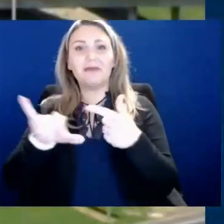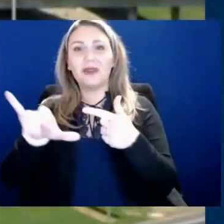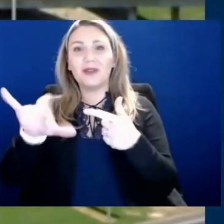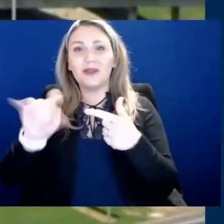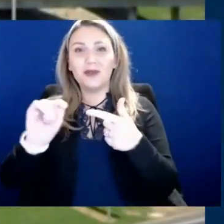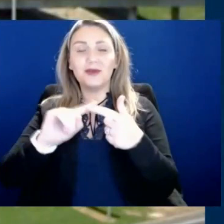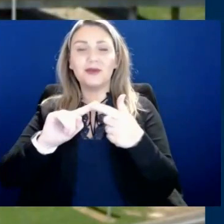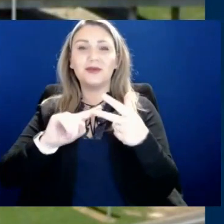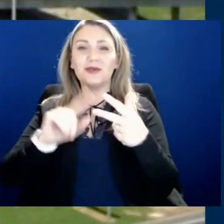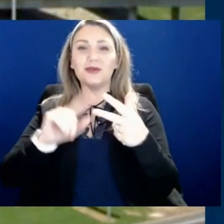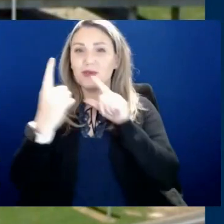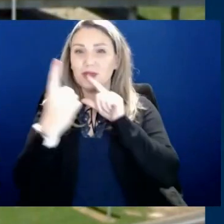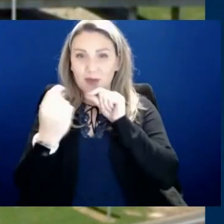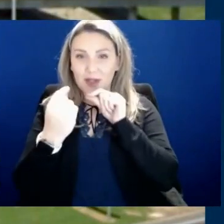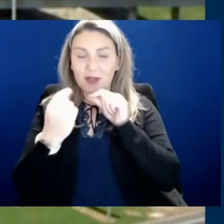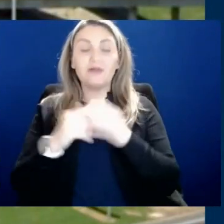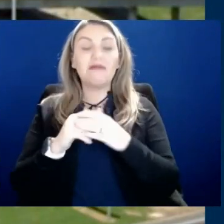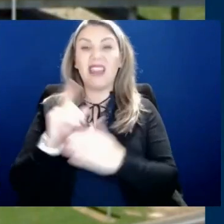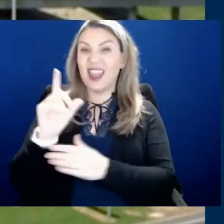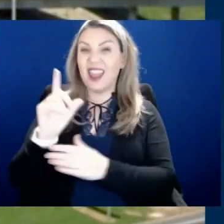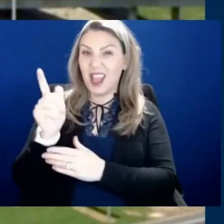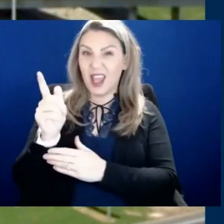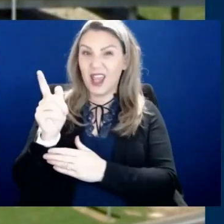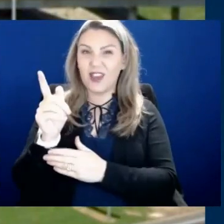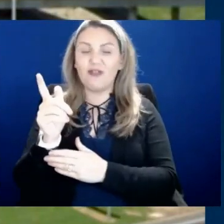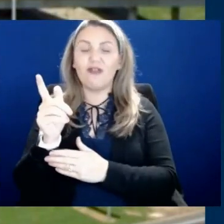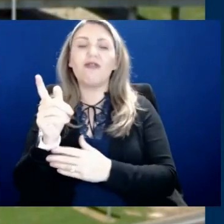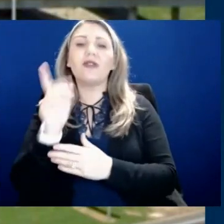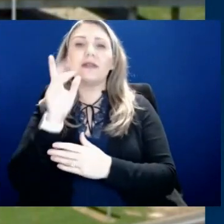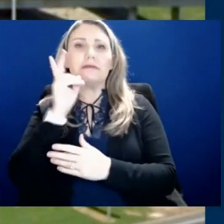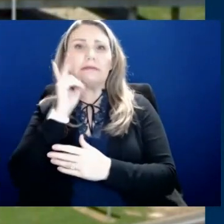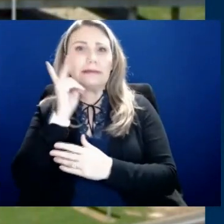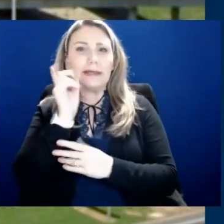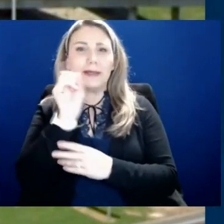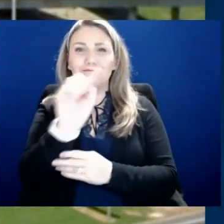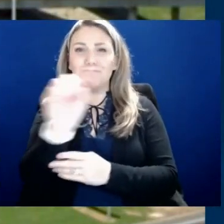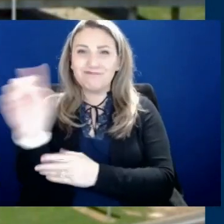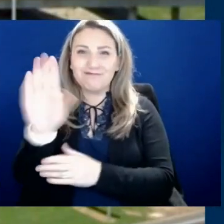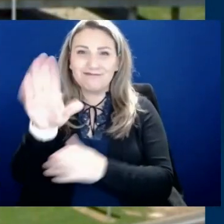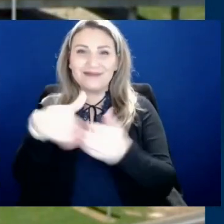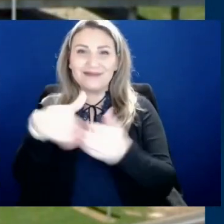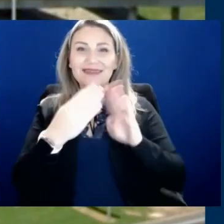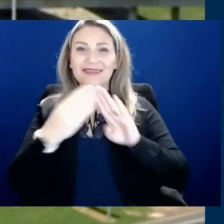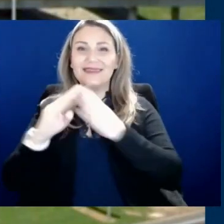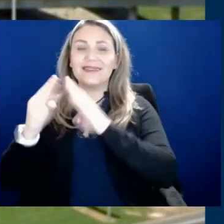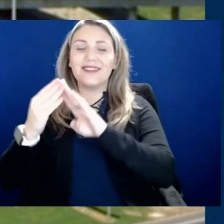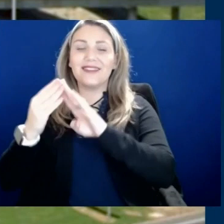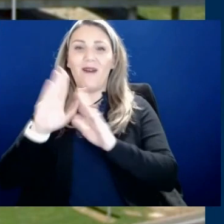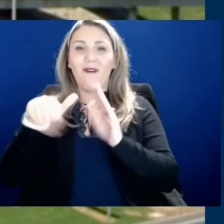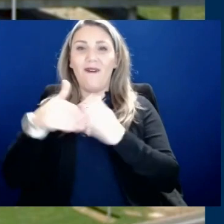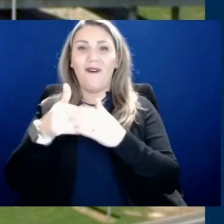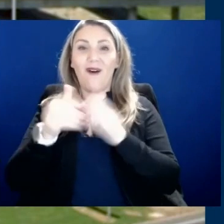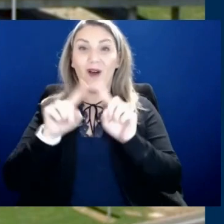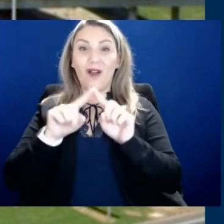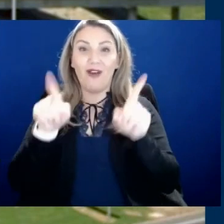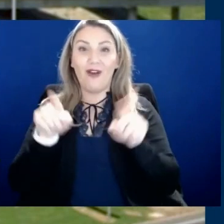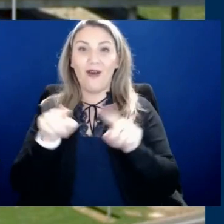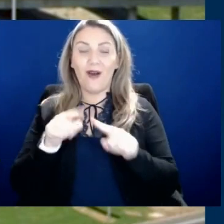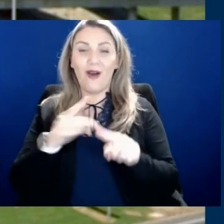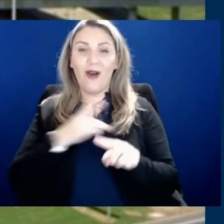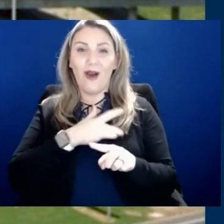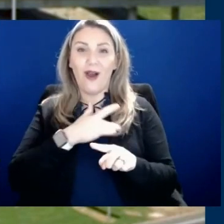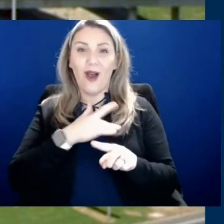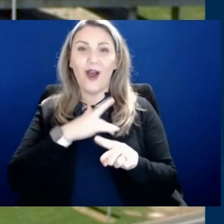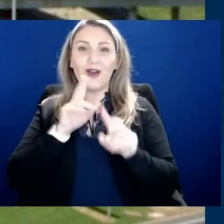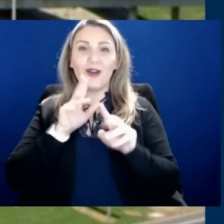later, you've seen them all around town. Now you can check out all the heart art that's part of this year's Parade of Hearts and how one